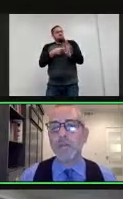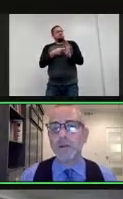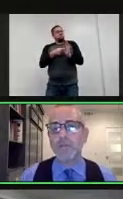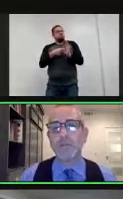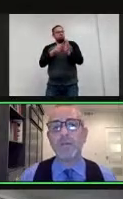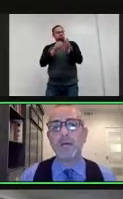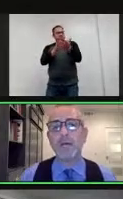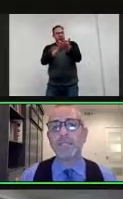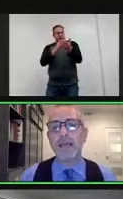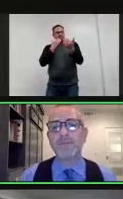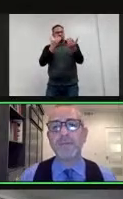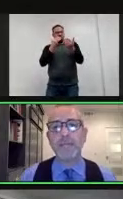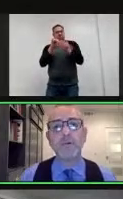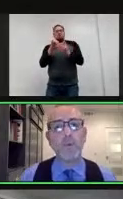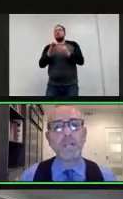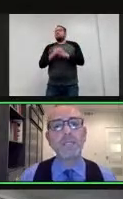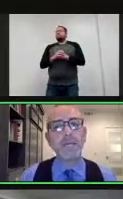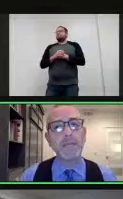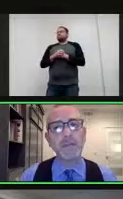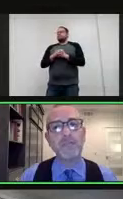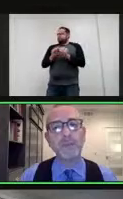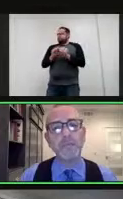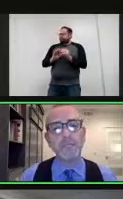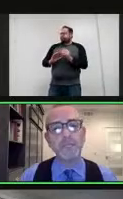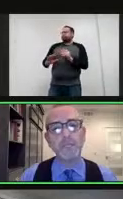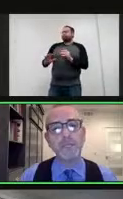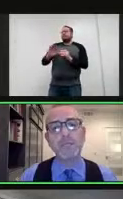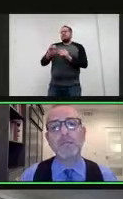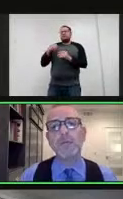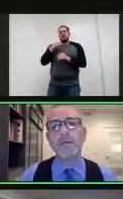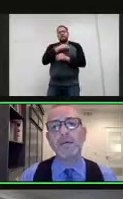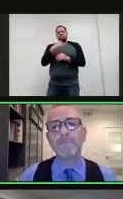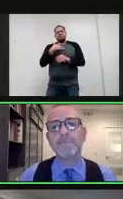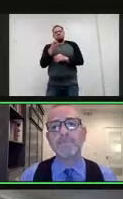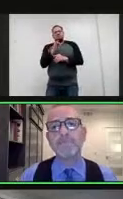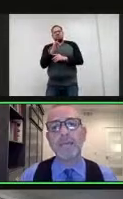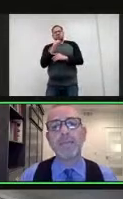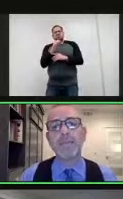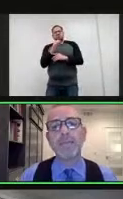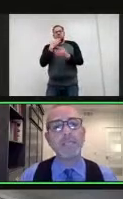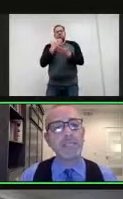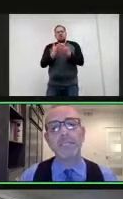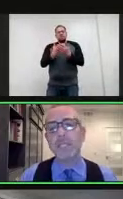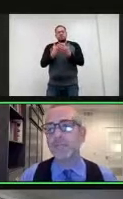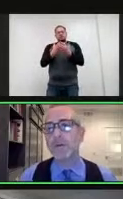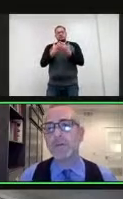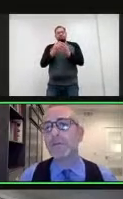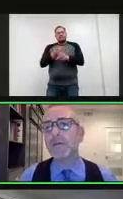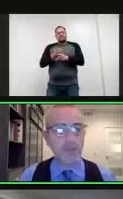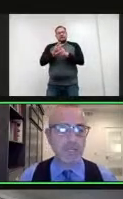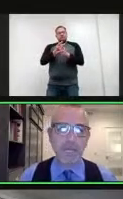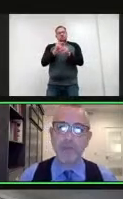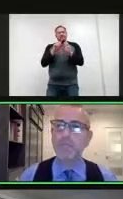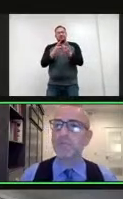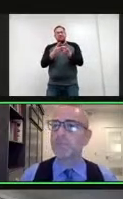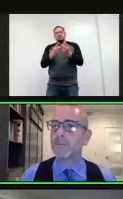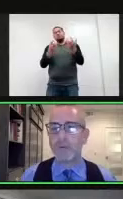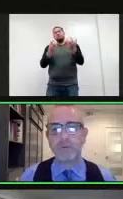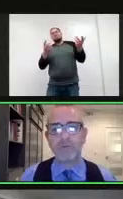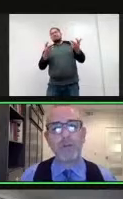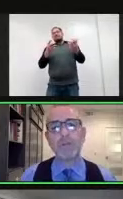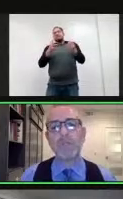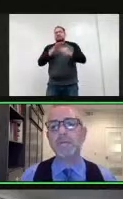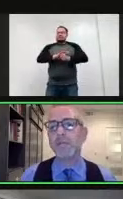In general, staff feel like they're well taken care of by the district. And that's not to say that there aren't occasionally tensions or